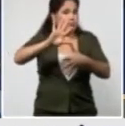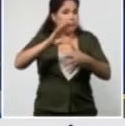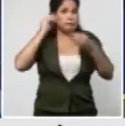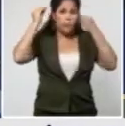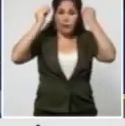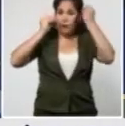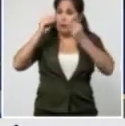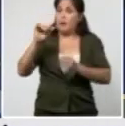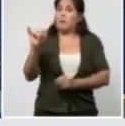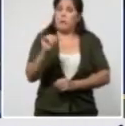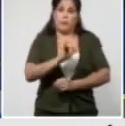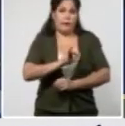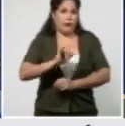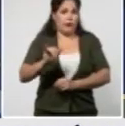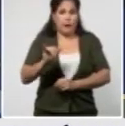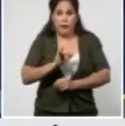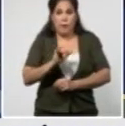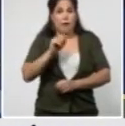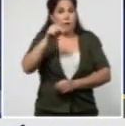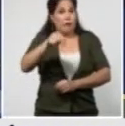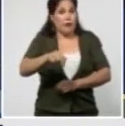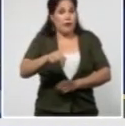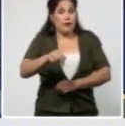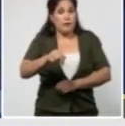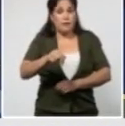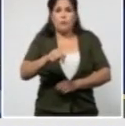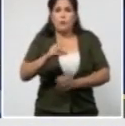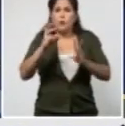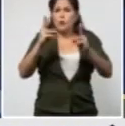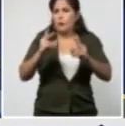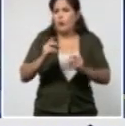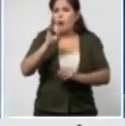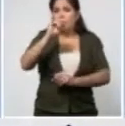4.61%. The region of Americas